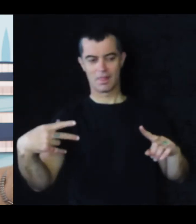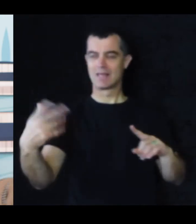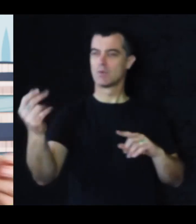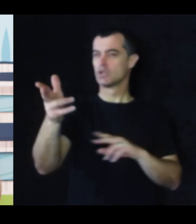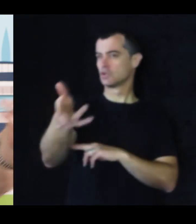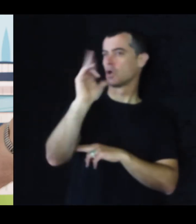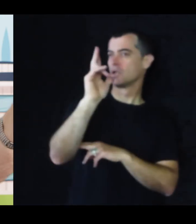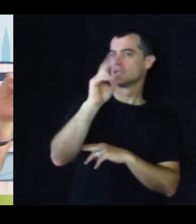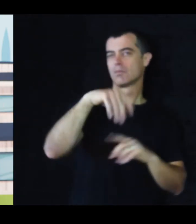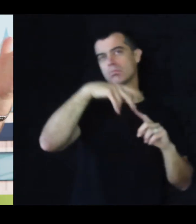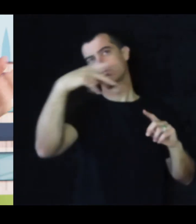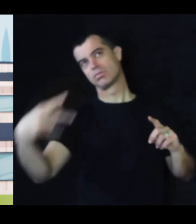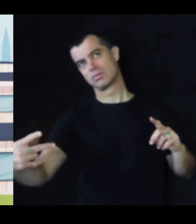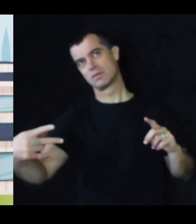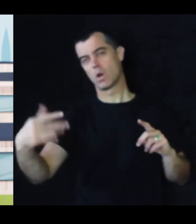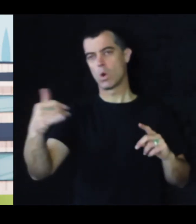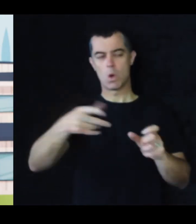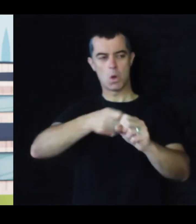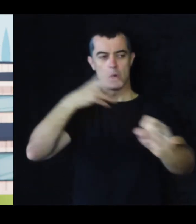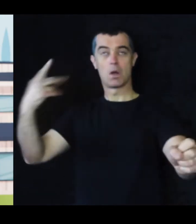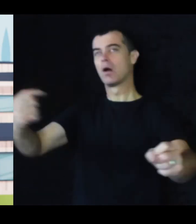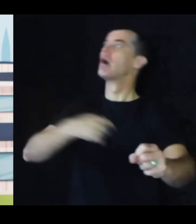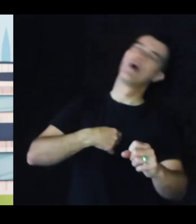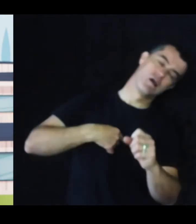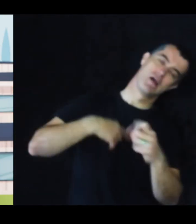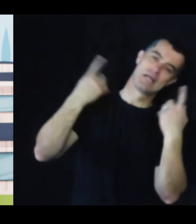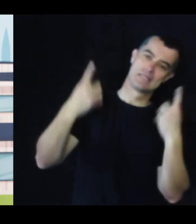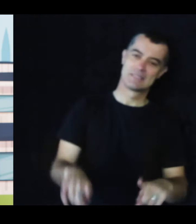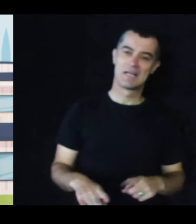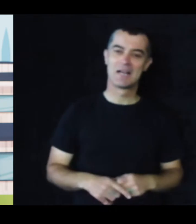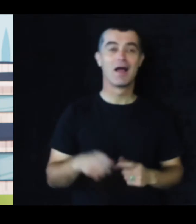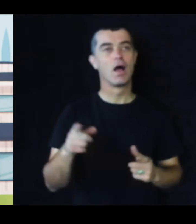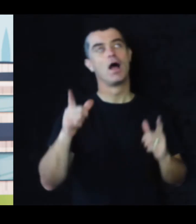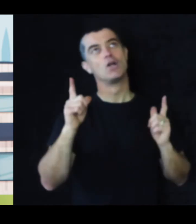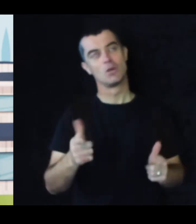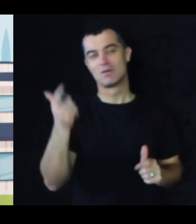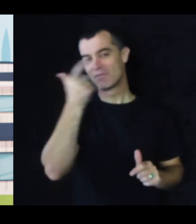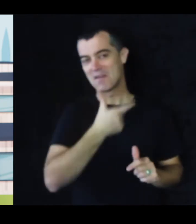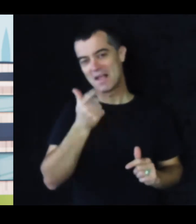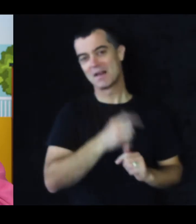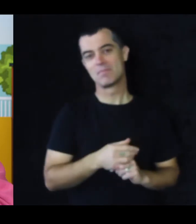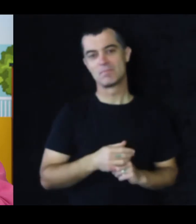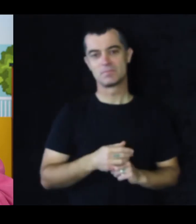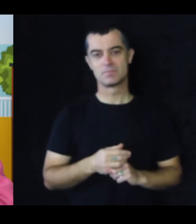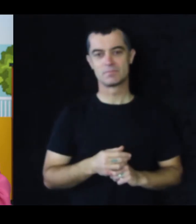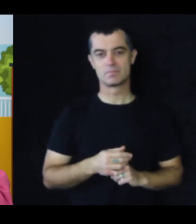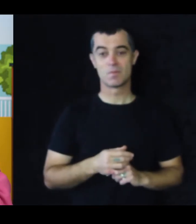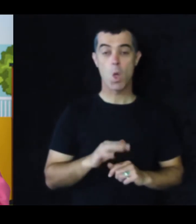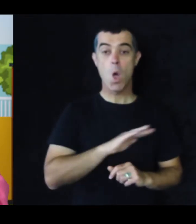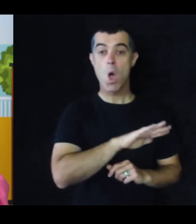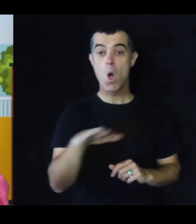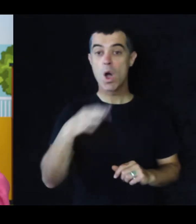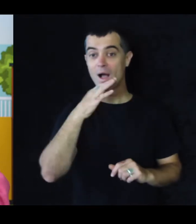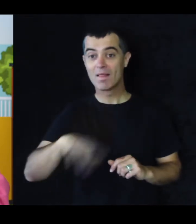had shot you or gone bang, or you got an arrow in you, and that was so much fun. All the kids